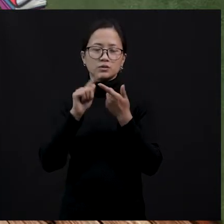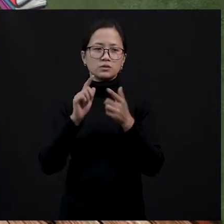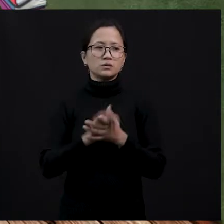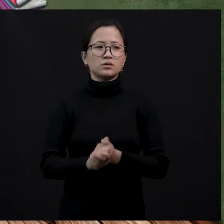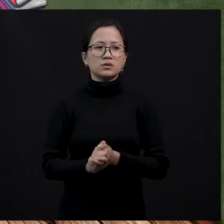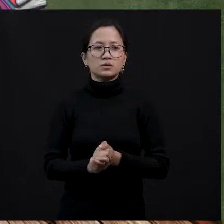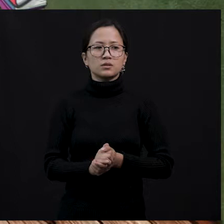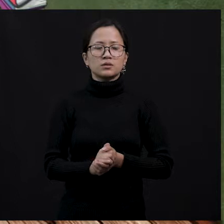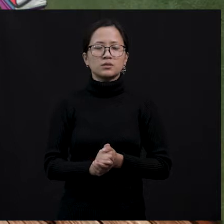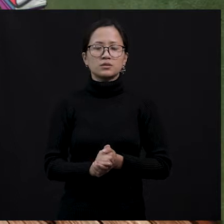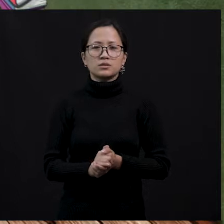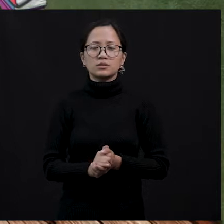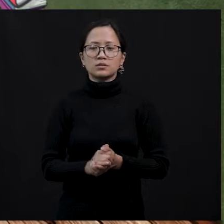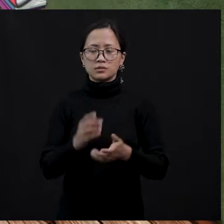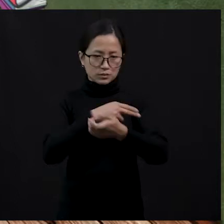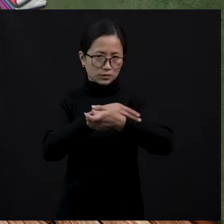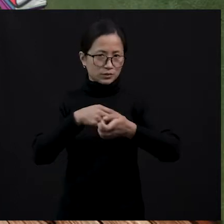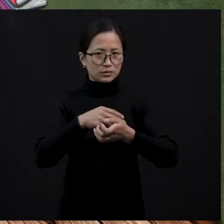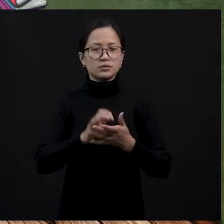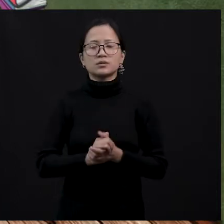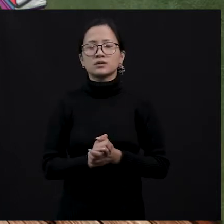And it has his name